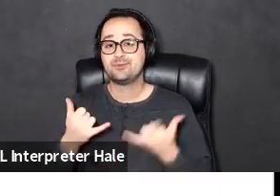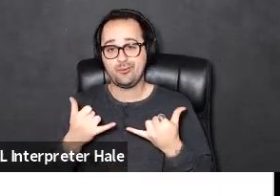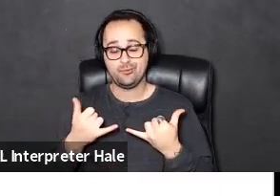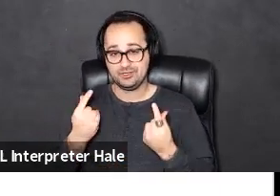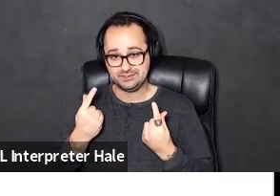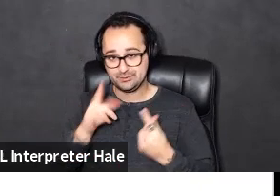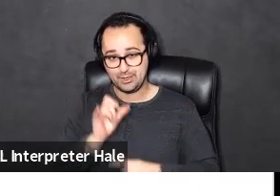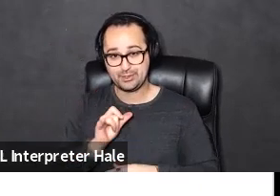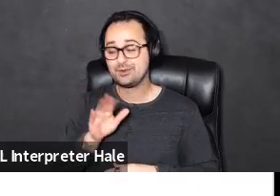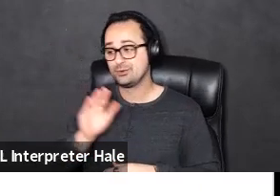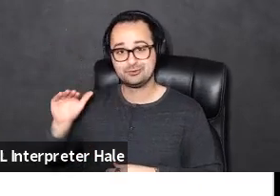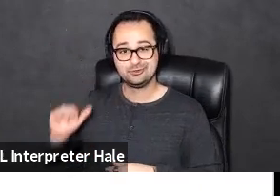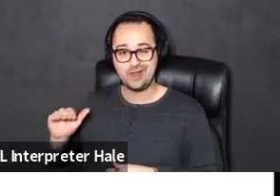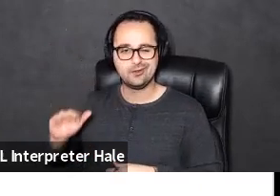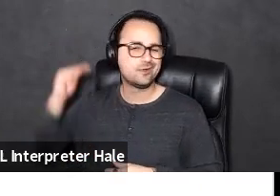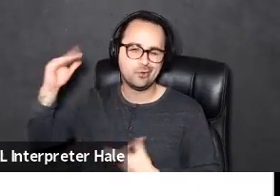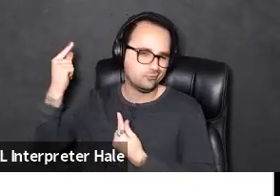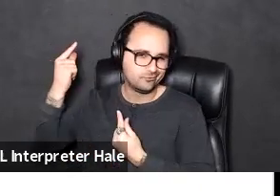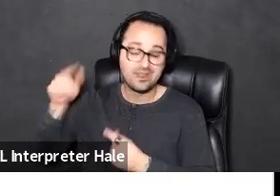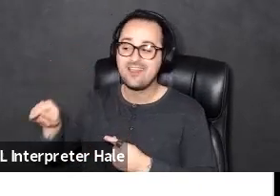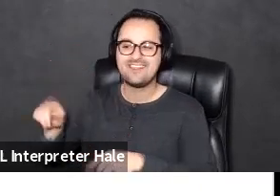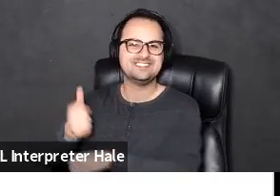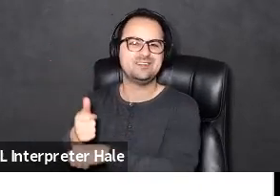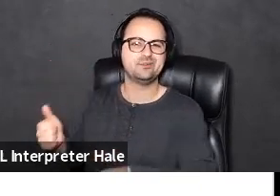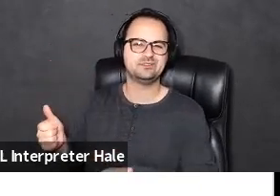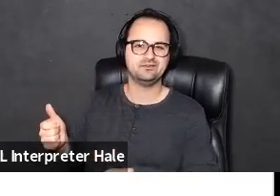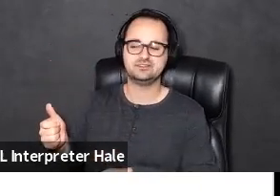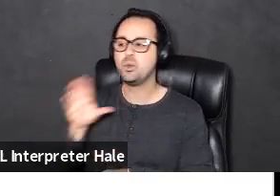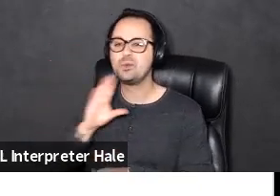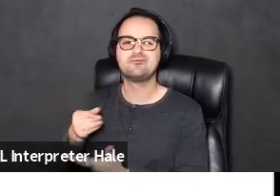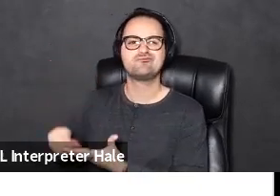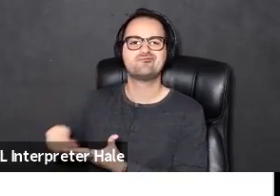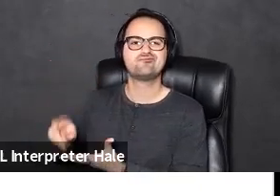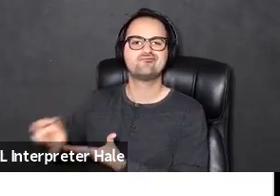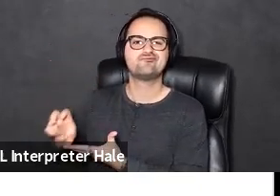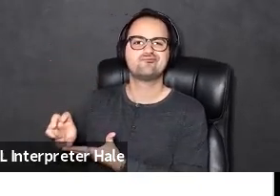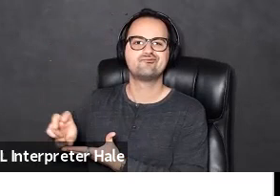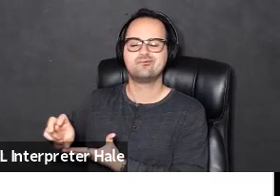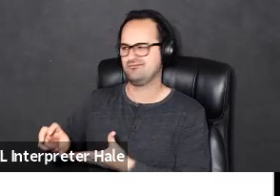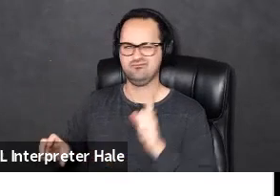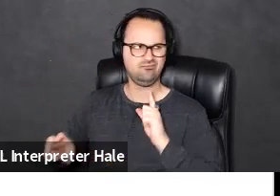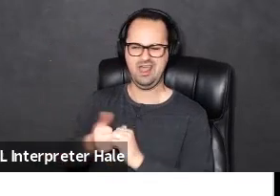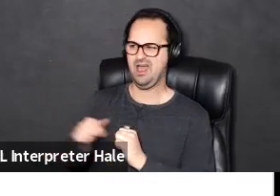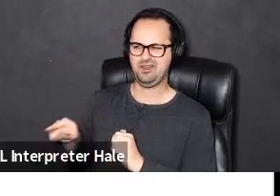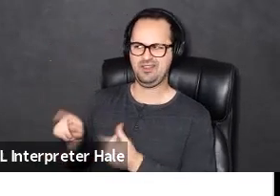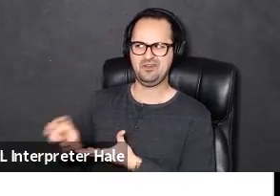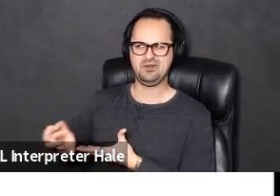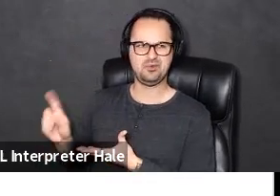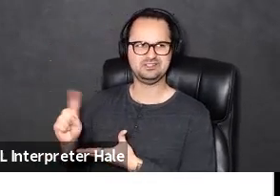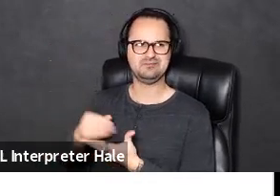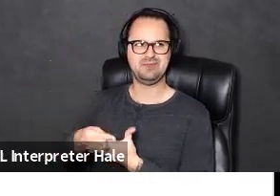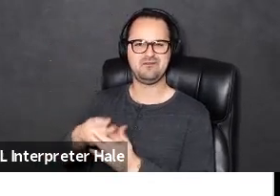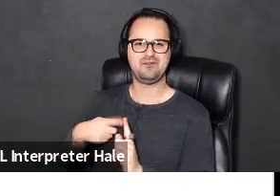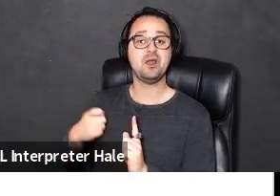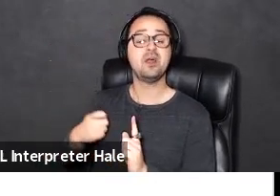whether they're a child or an adult, they're the ones who are setting the trust up. They're the one who are funding it. You may say, well, how are they funding it? Where do they get money? Well, in